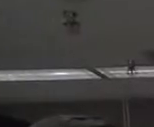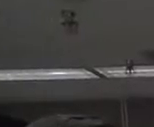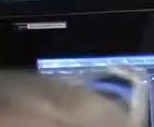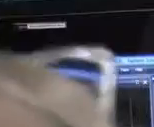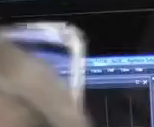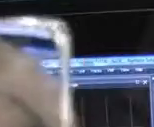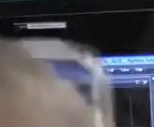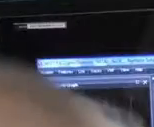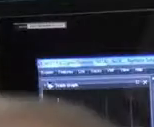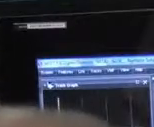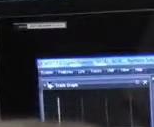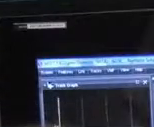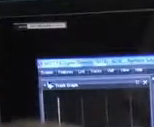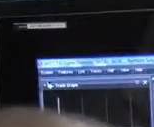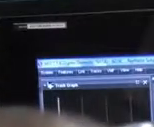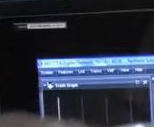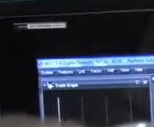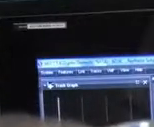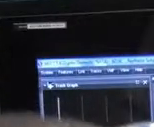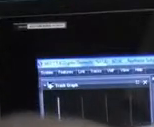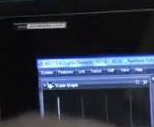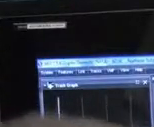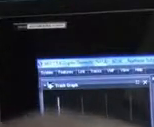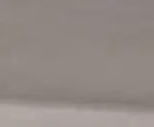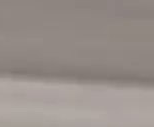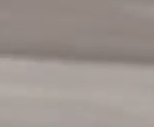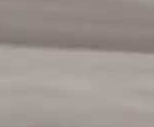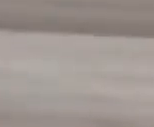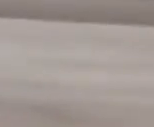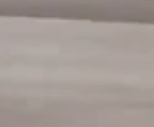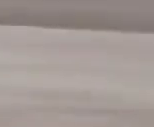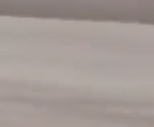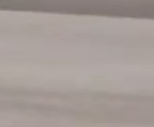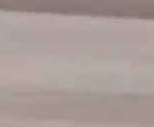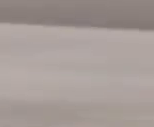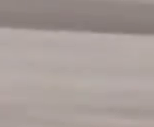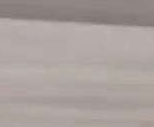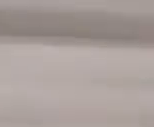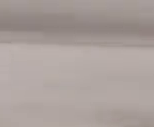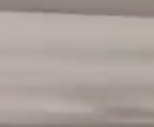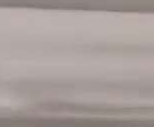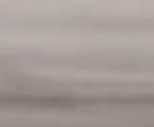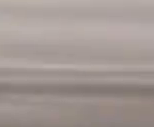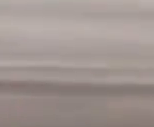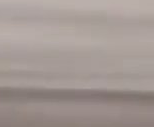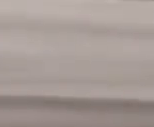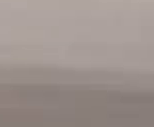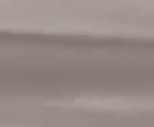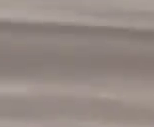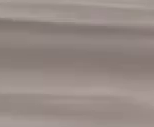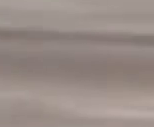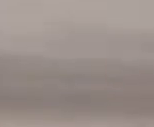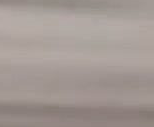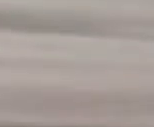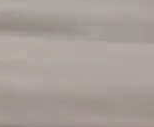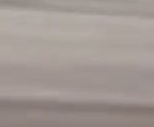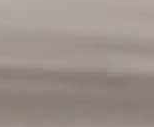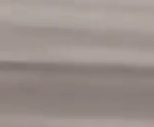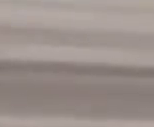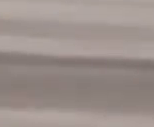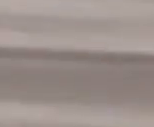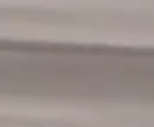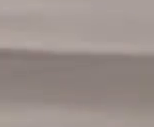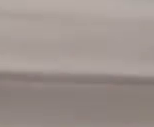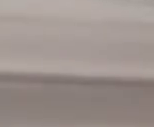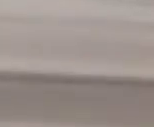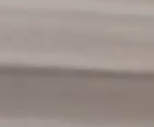antenna. We're collecting data for the FAA and also RTCA. With the